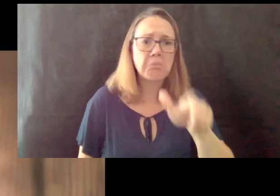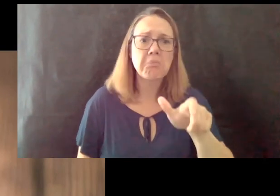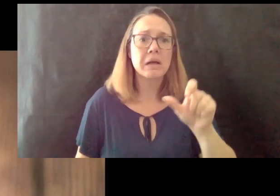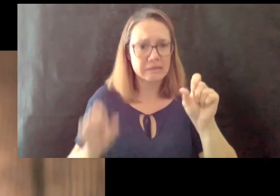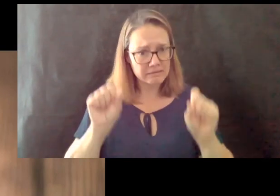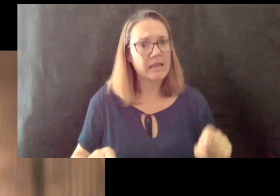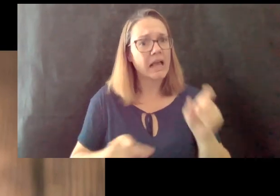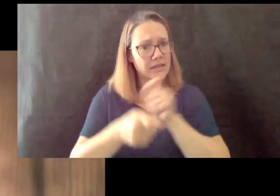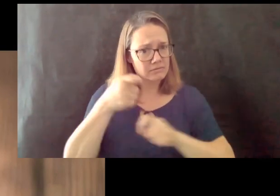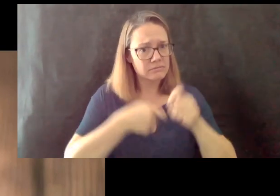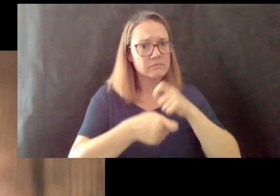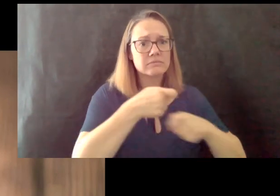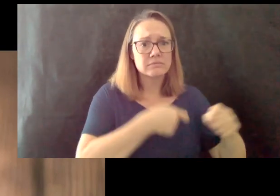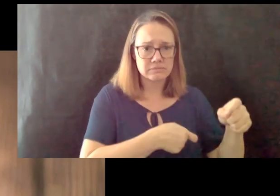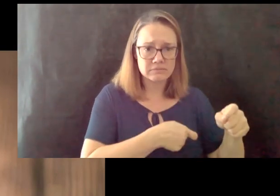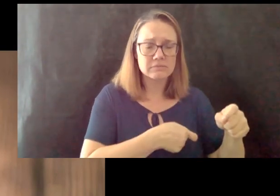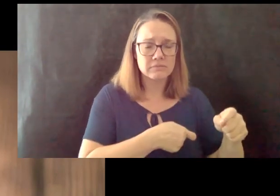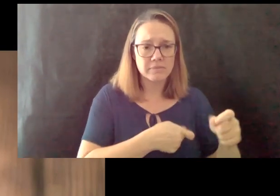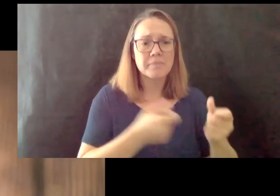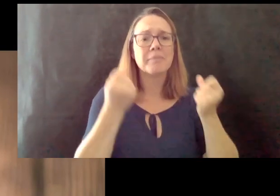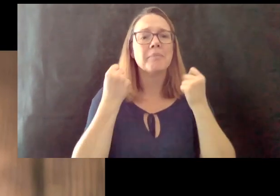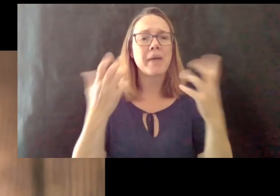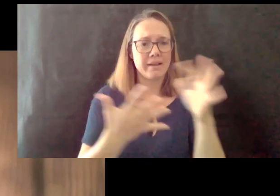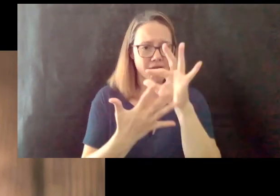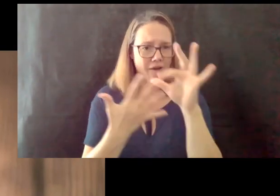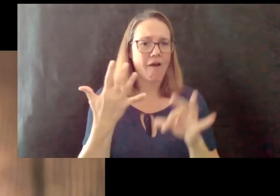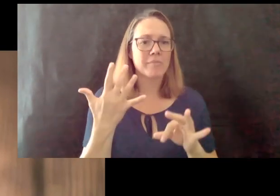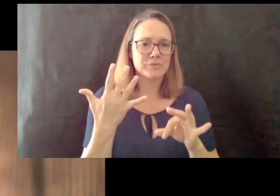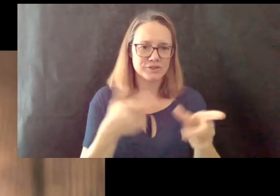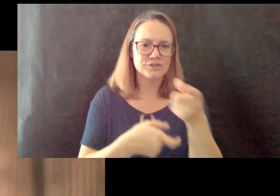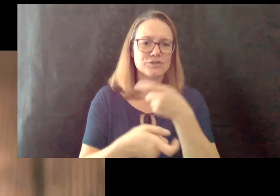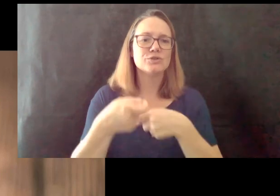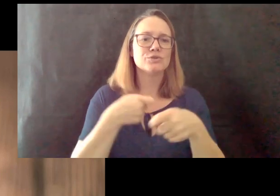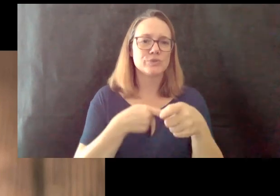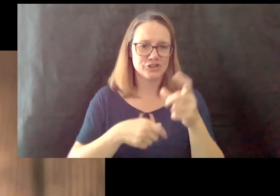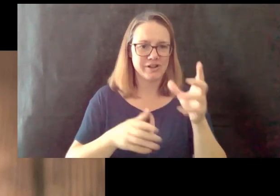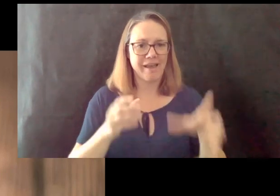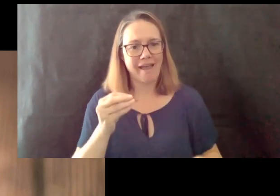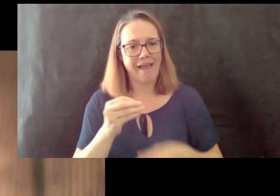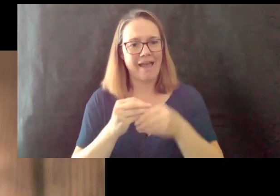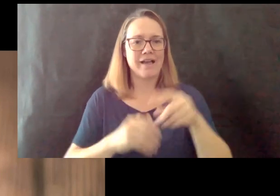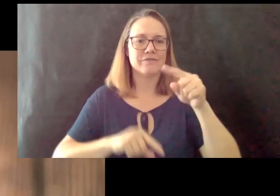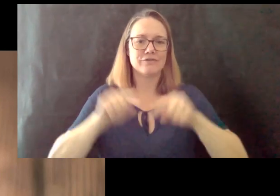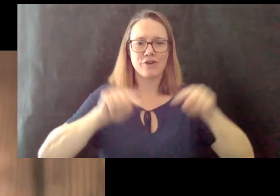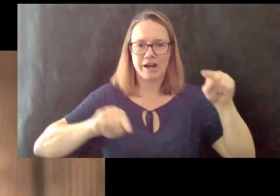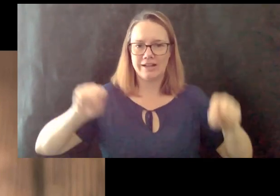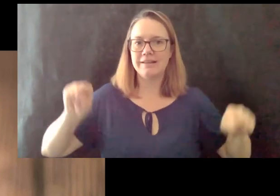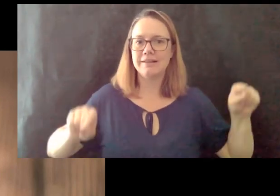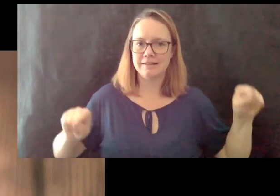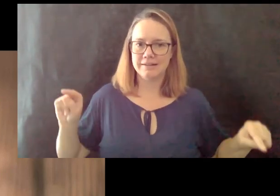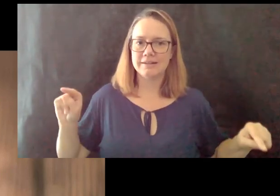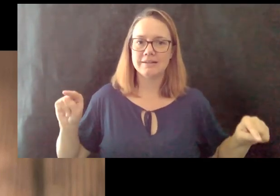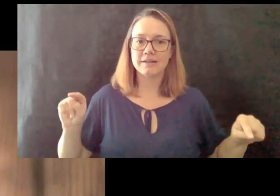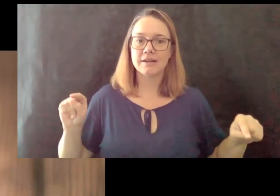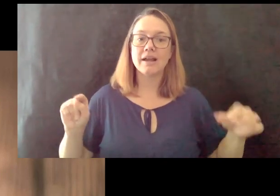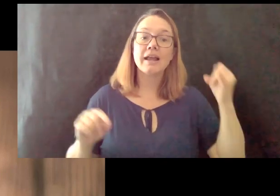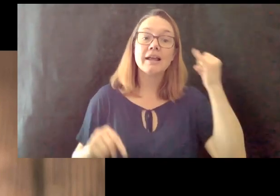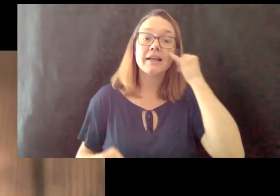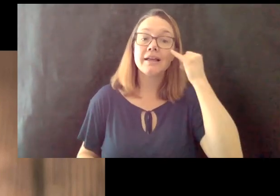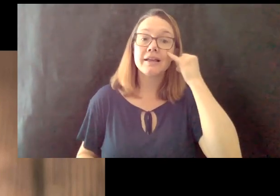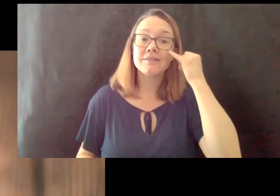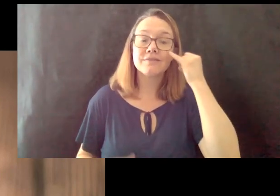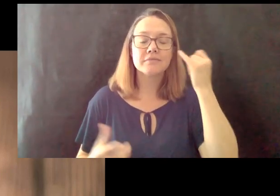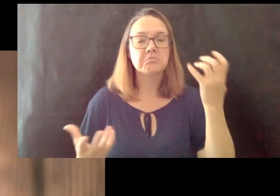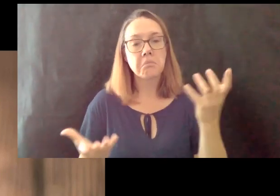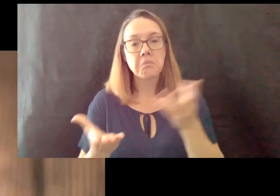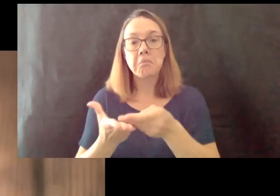week after week. There's a lot of strategies and a lot of different ways to switch up and add variety into the foods that